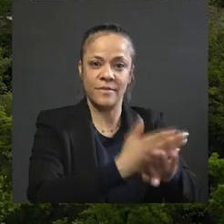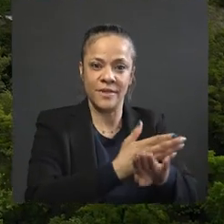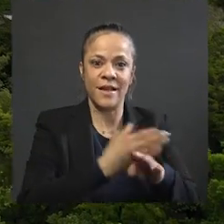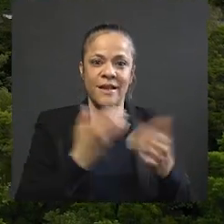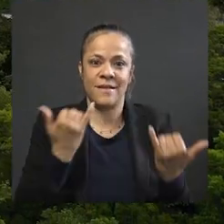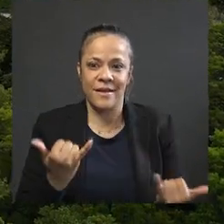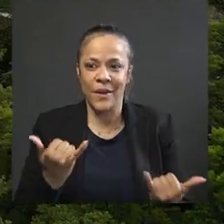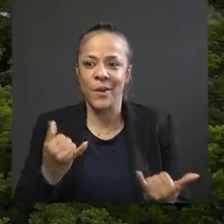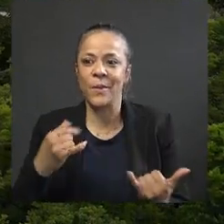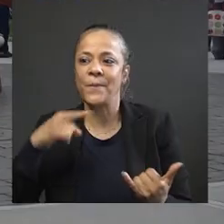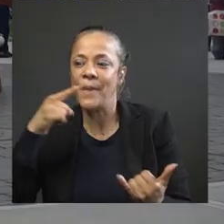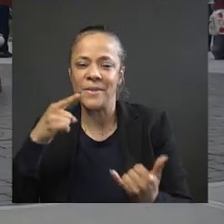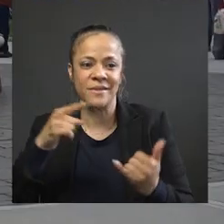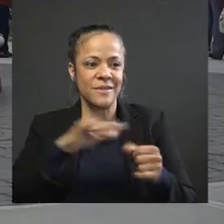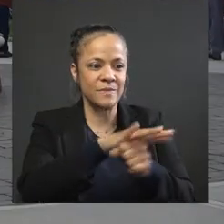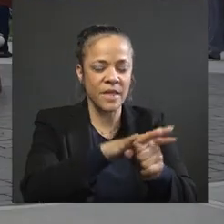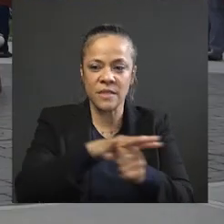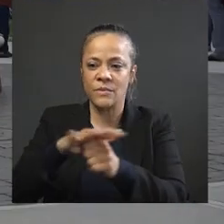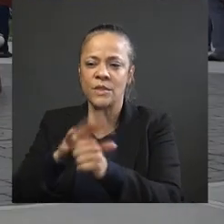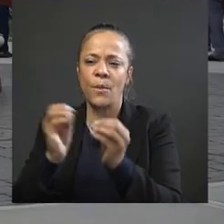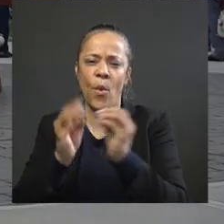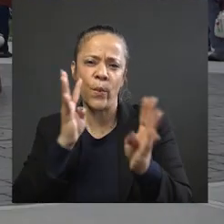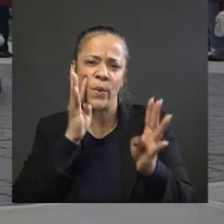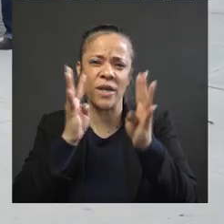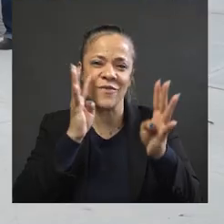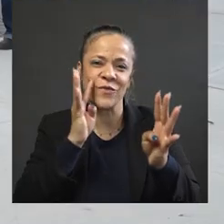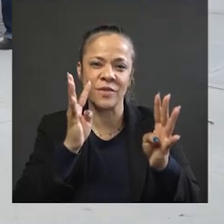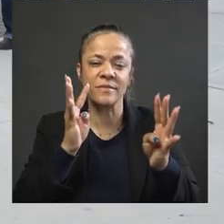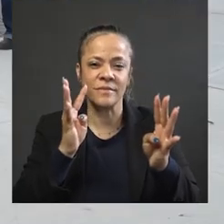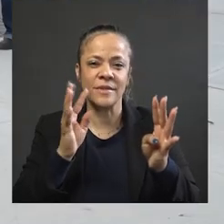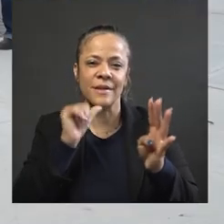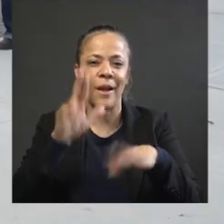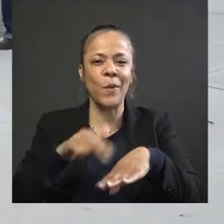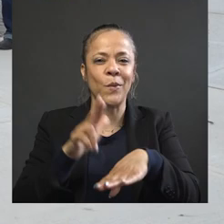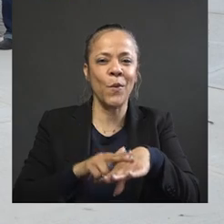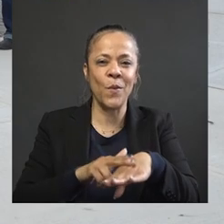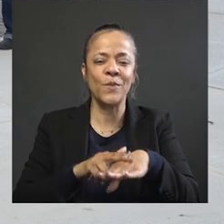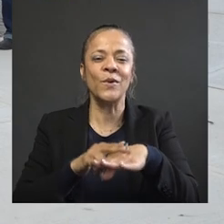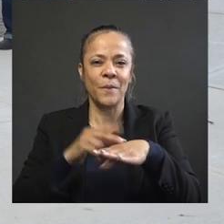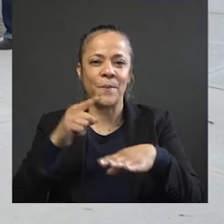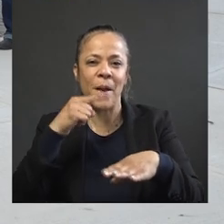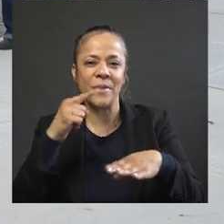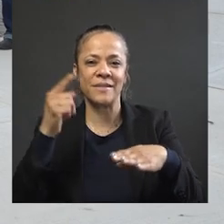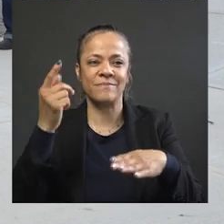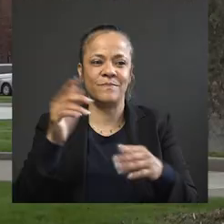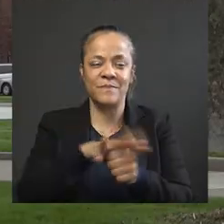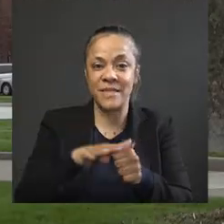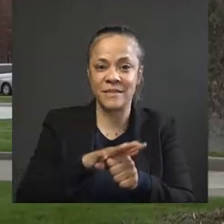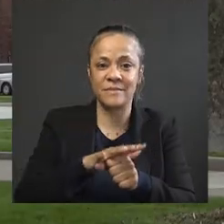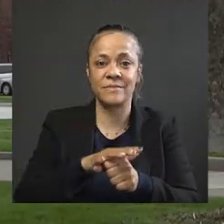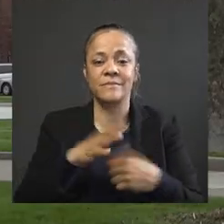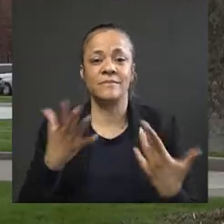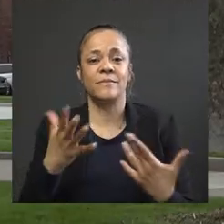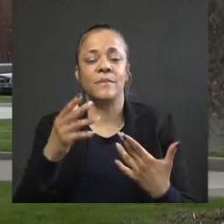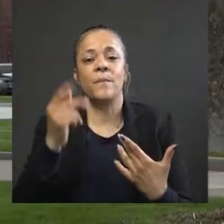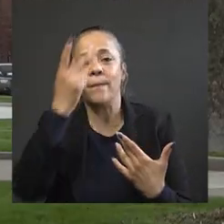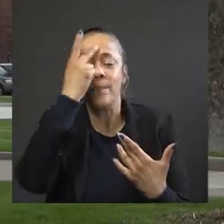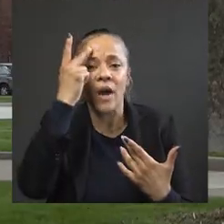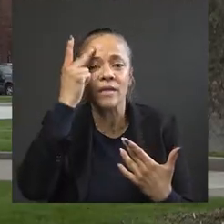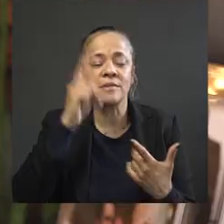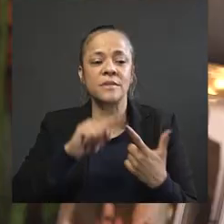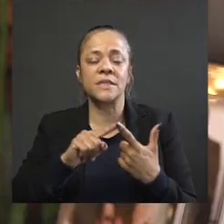public spaces for a post-pandemic world and create more innovative, non-traditional public spaces throughout the city, such as pocket